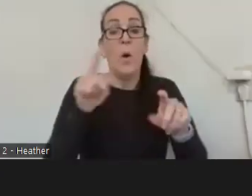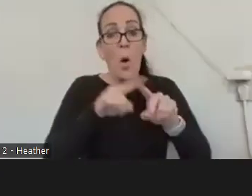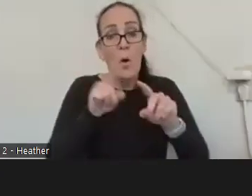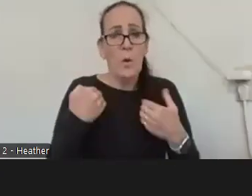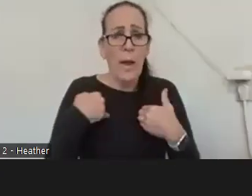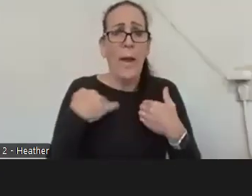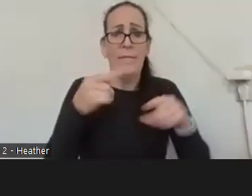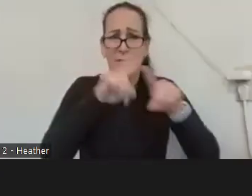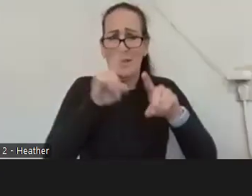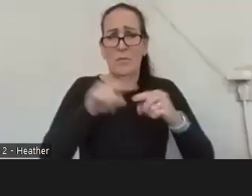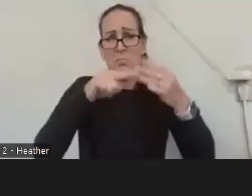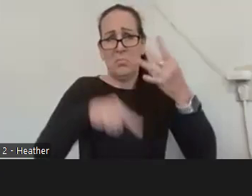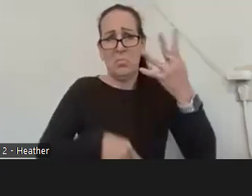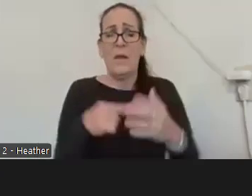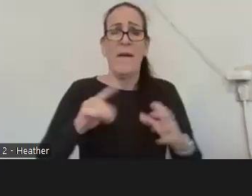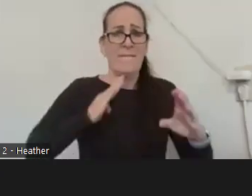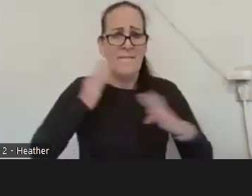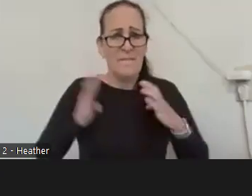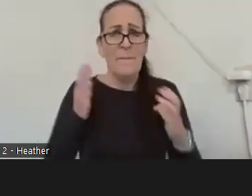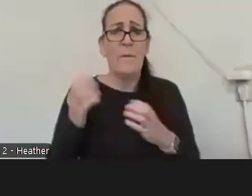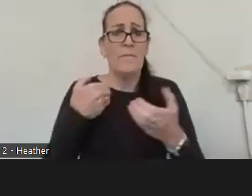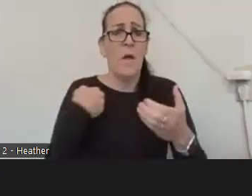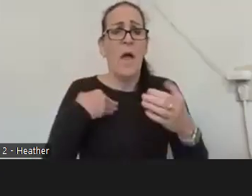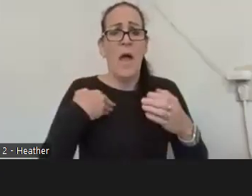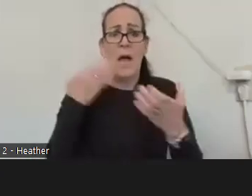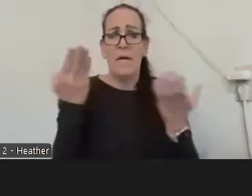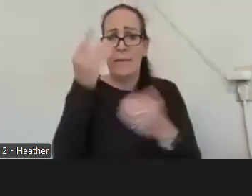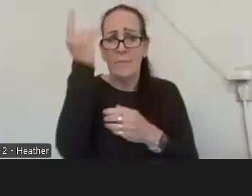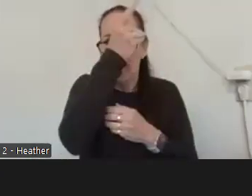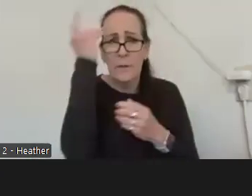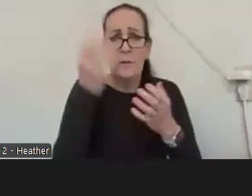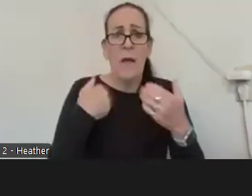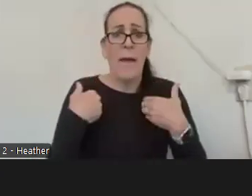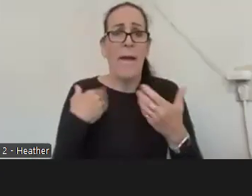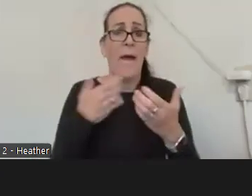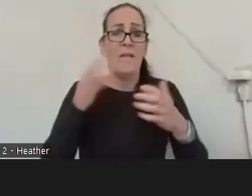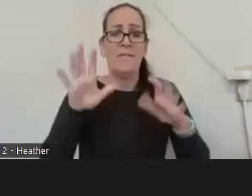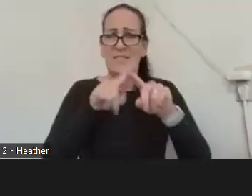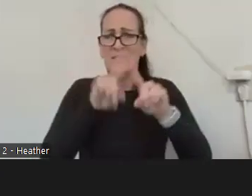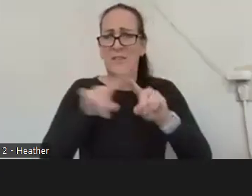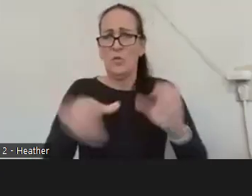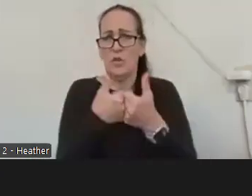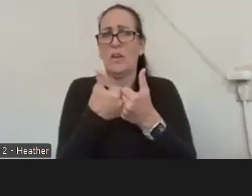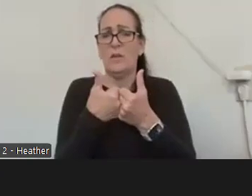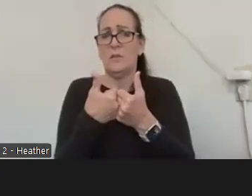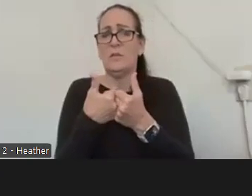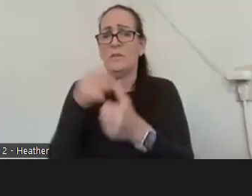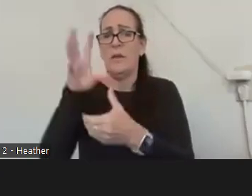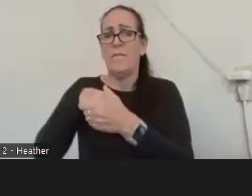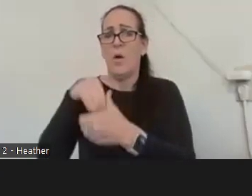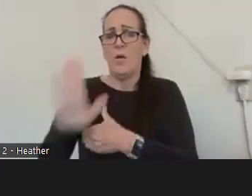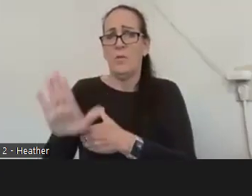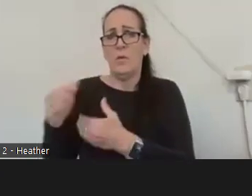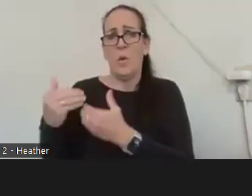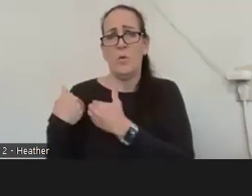well be very challenging to understand for caregivers. Yeah. So I think the question is, to what